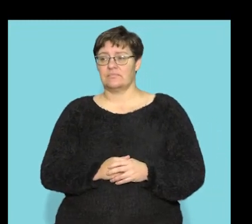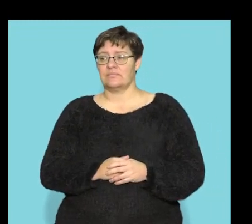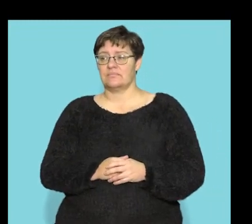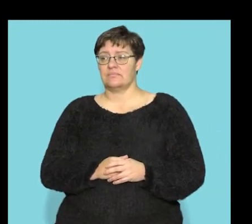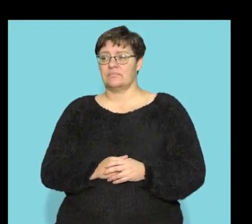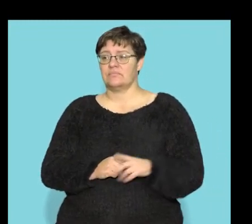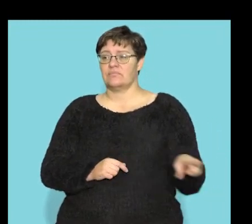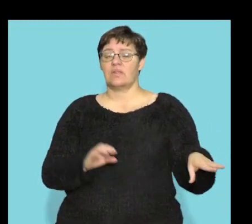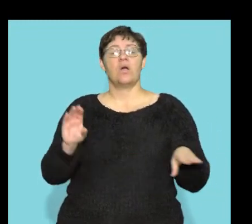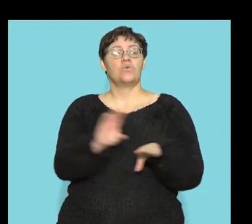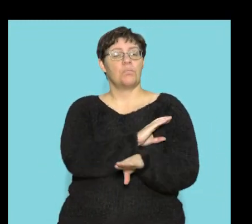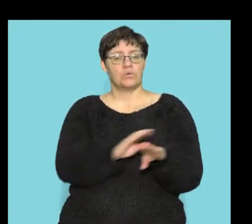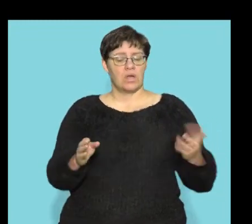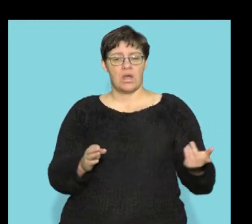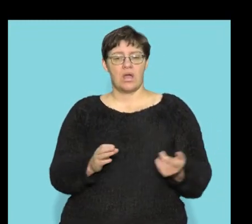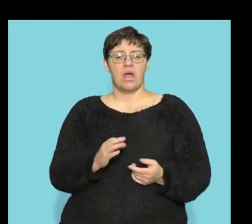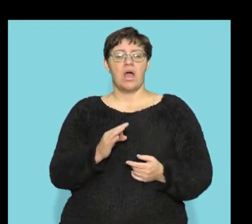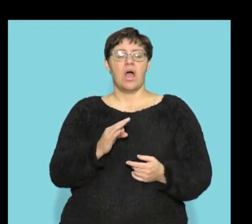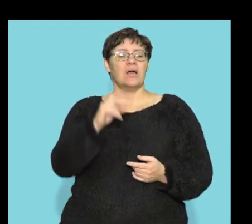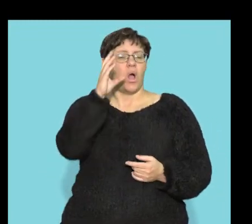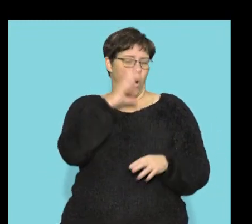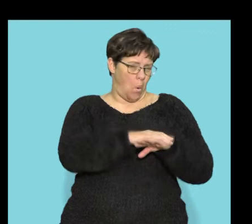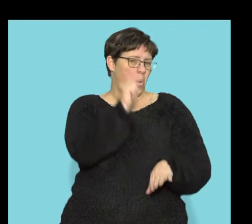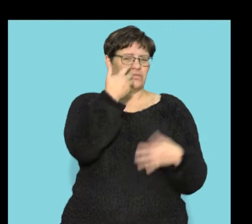The computer is already more than 3 years old,